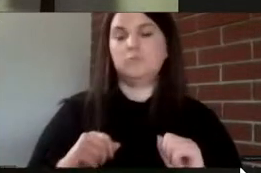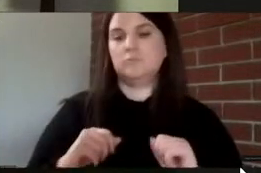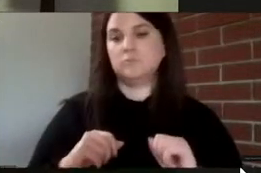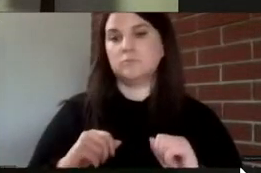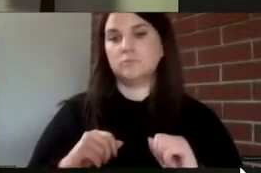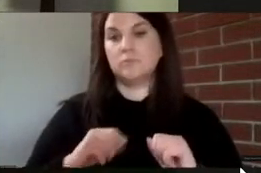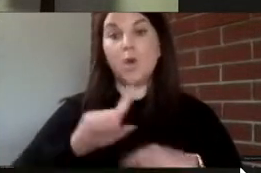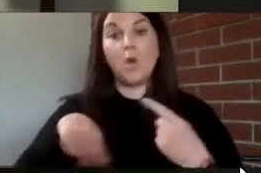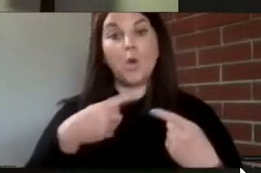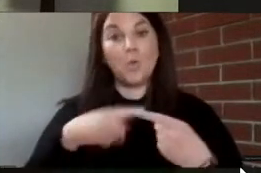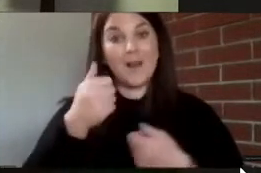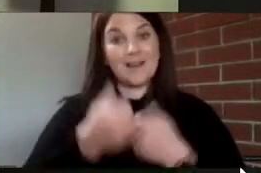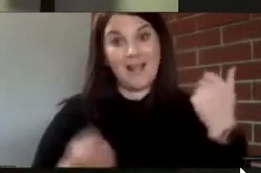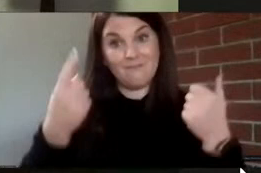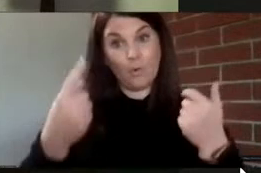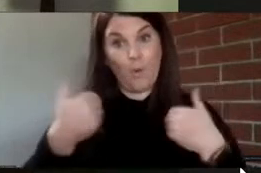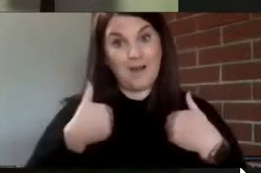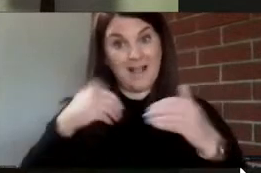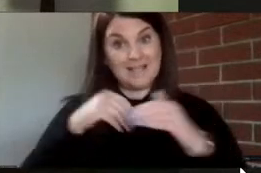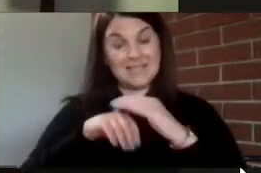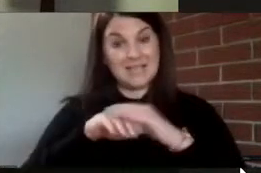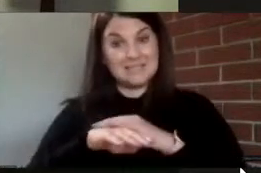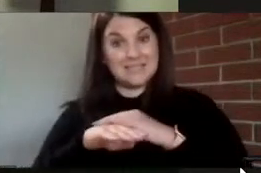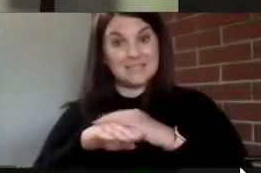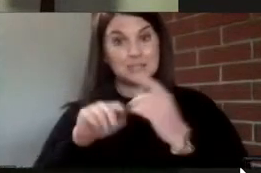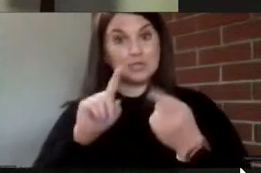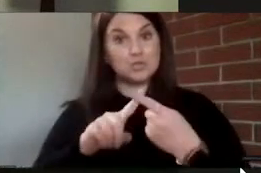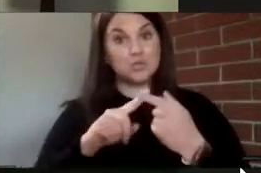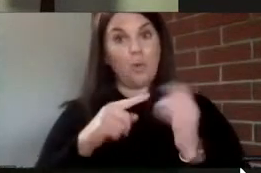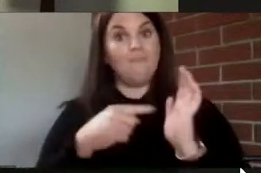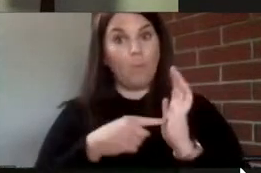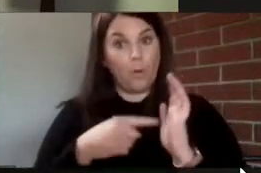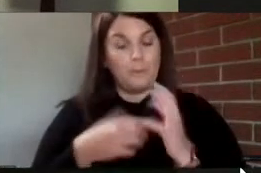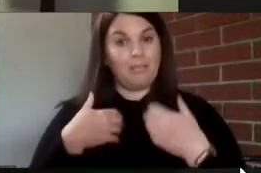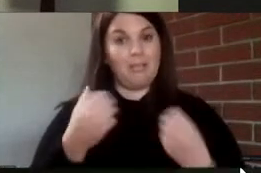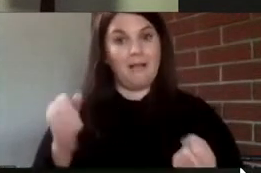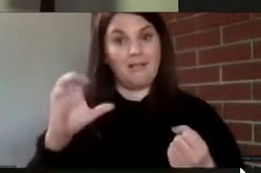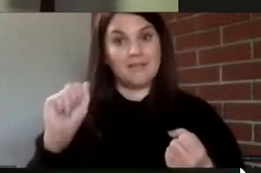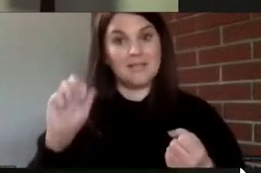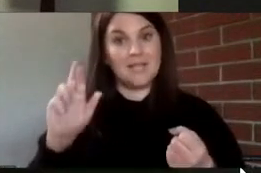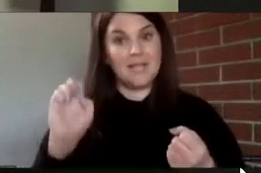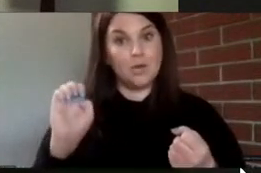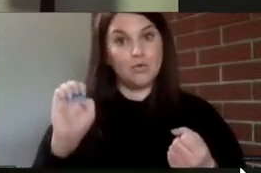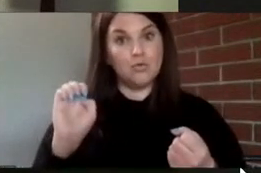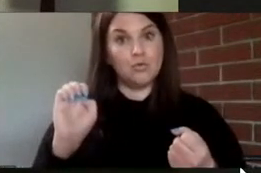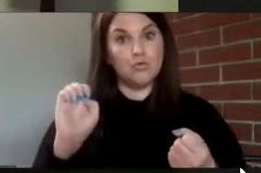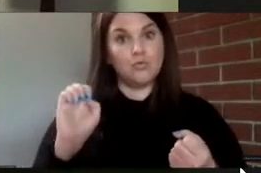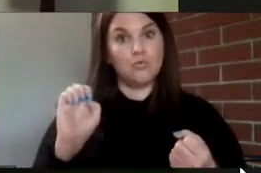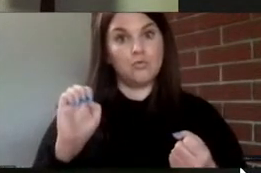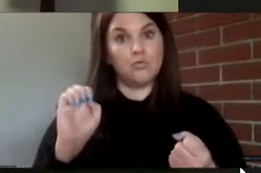when everyone has access to affordable healthcare and